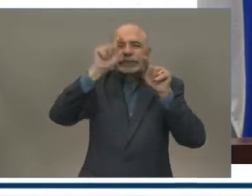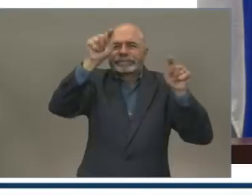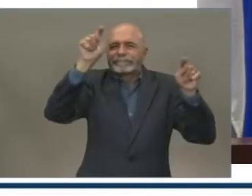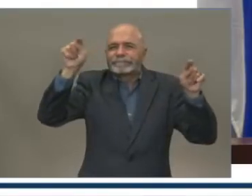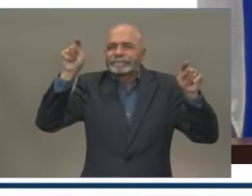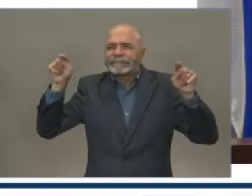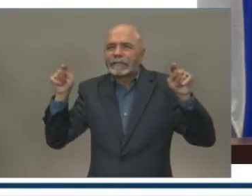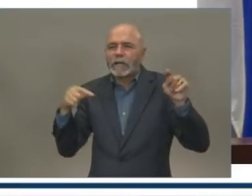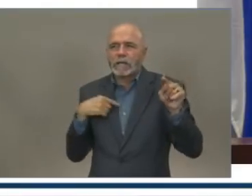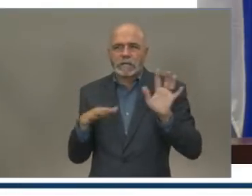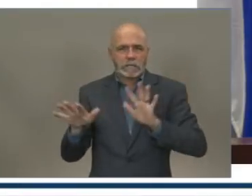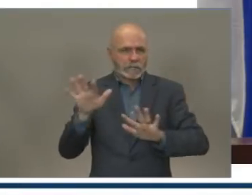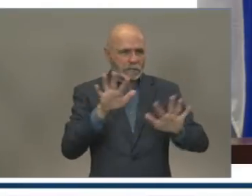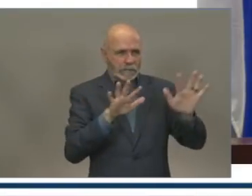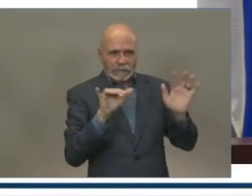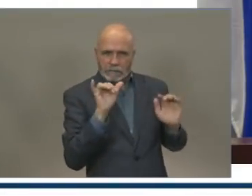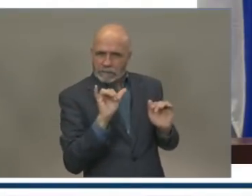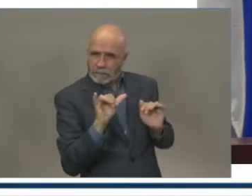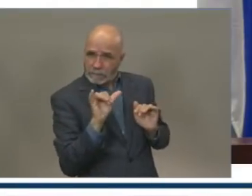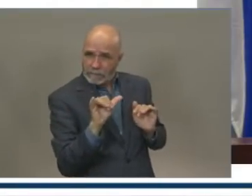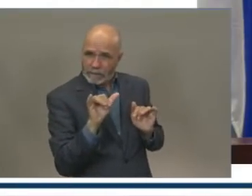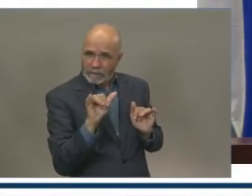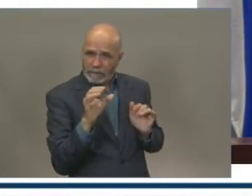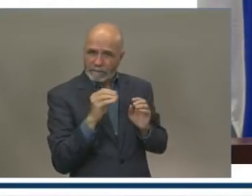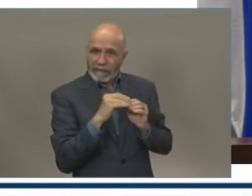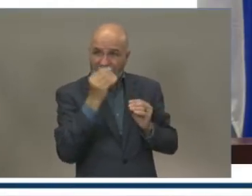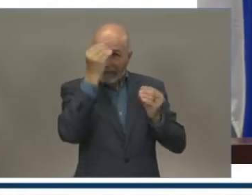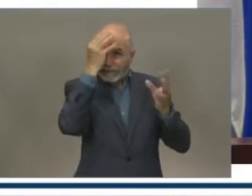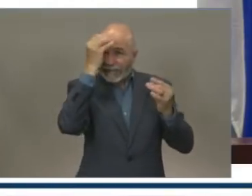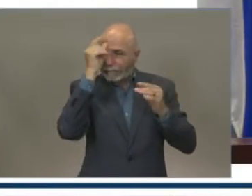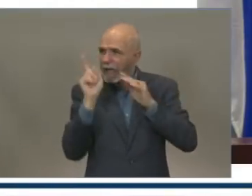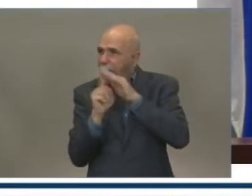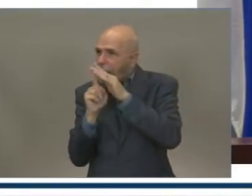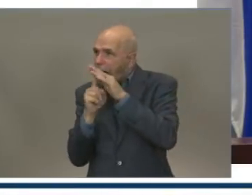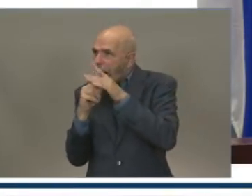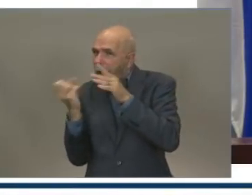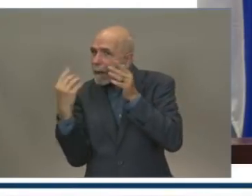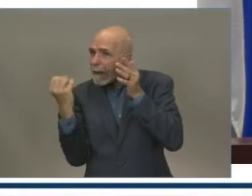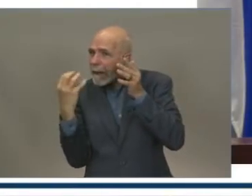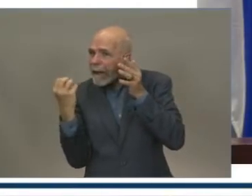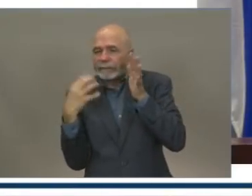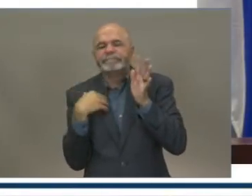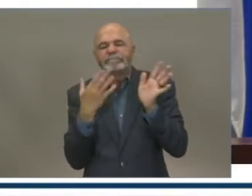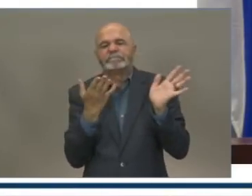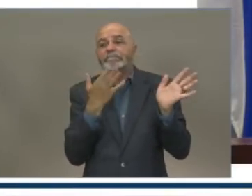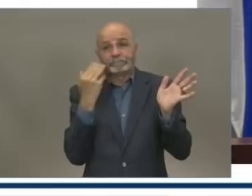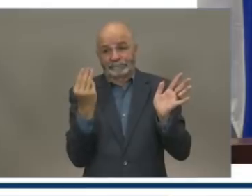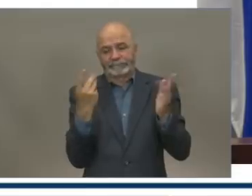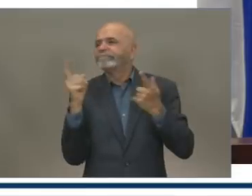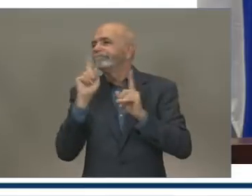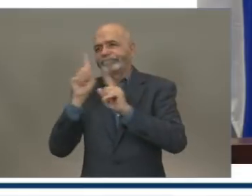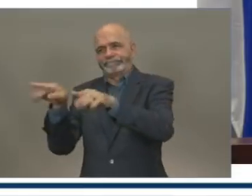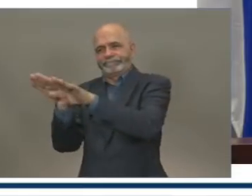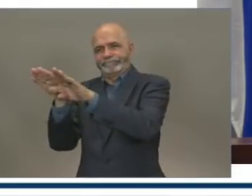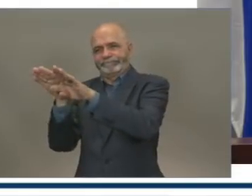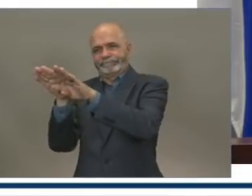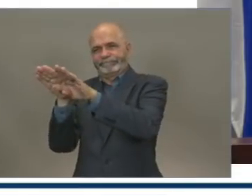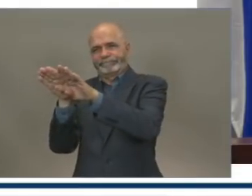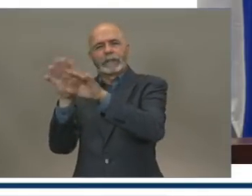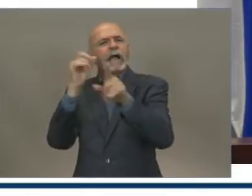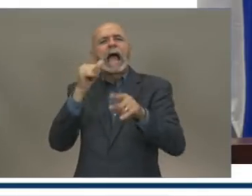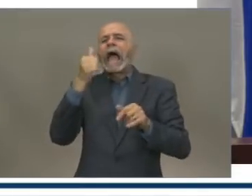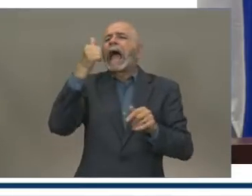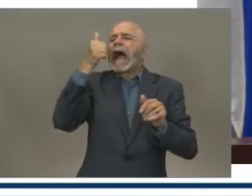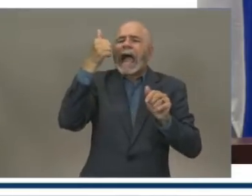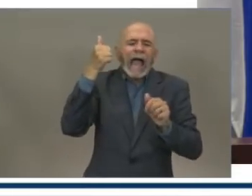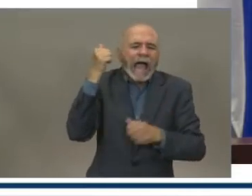the point with the new information coming forth on Monday that we needed to close those schools. So it's a daily assessment around what is the patterns